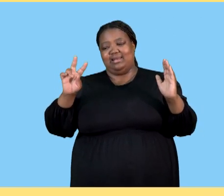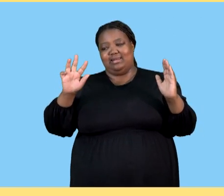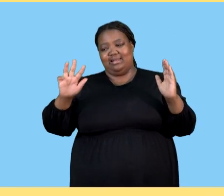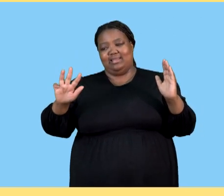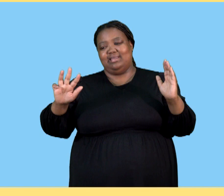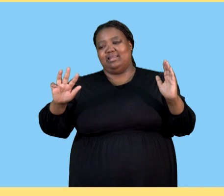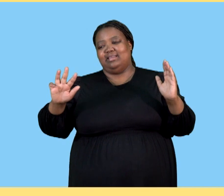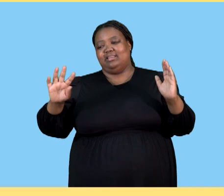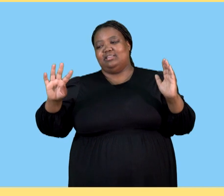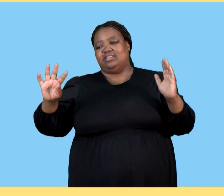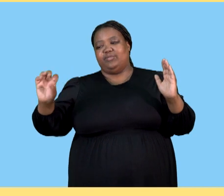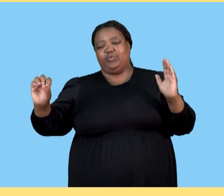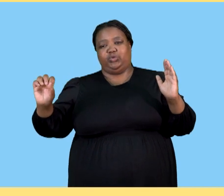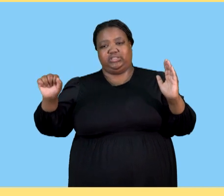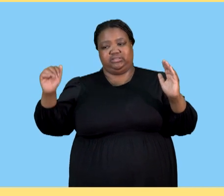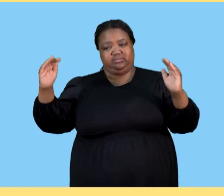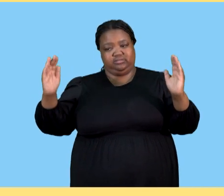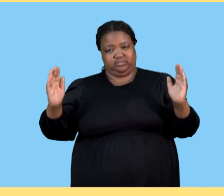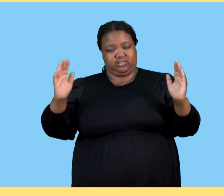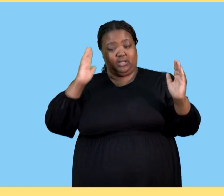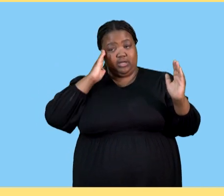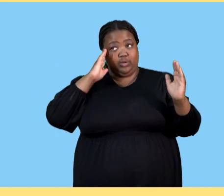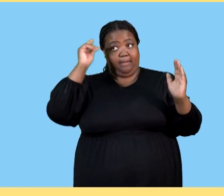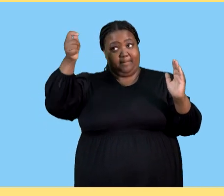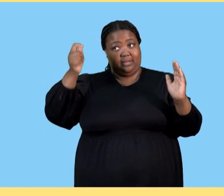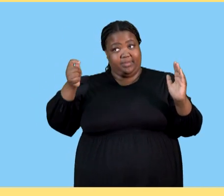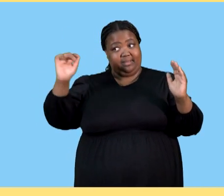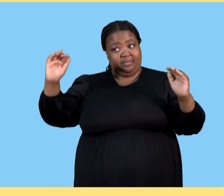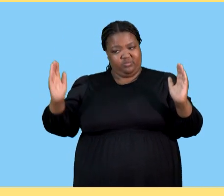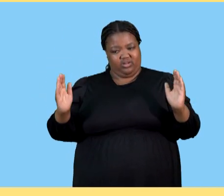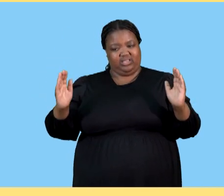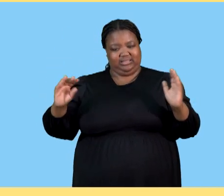44,940. I know that my payments must be in brackets,